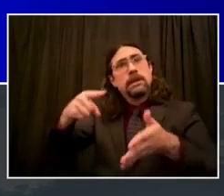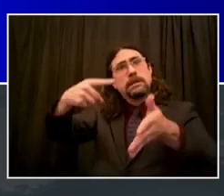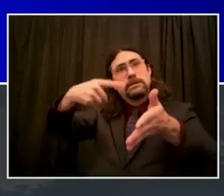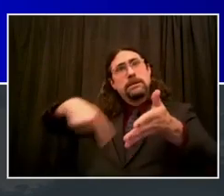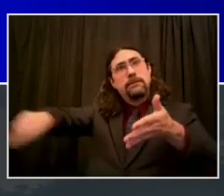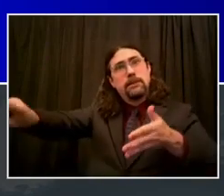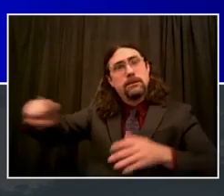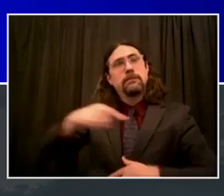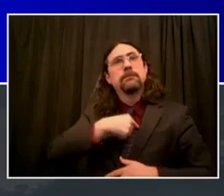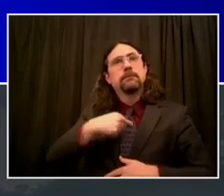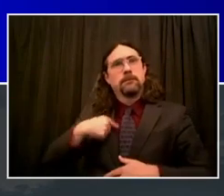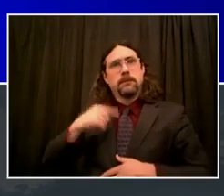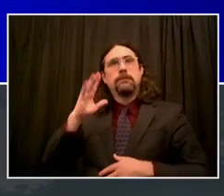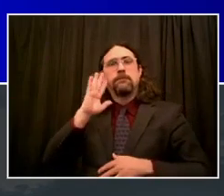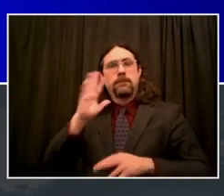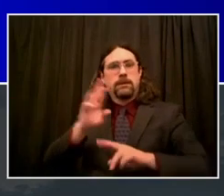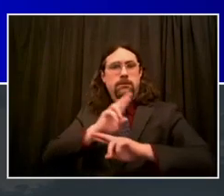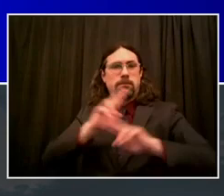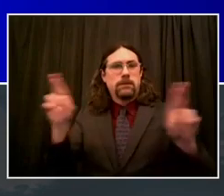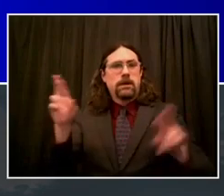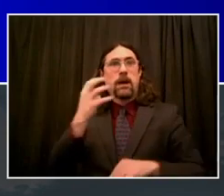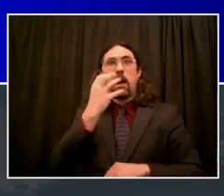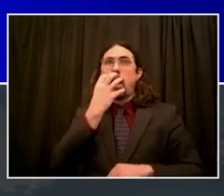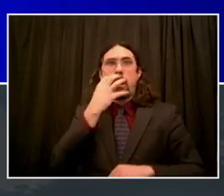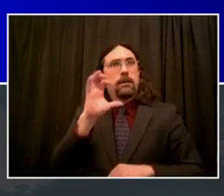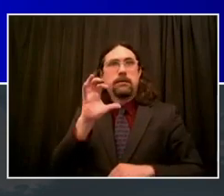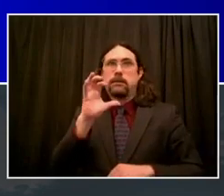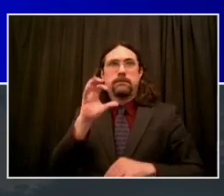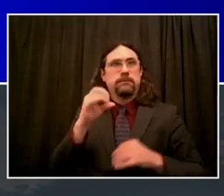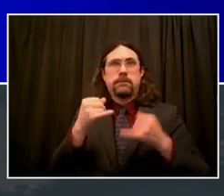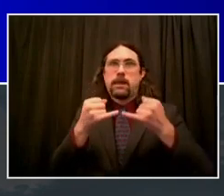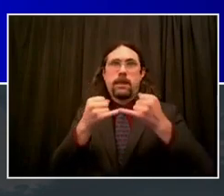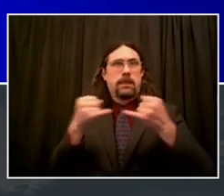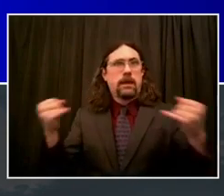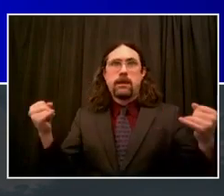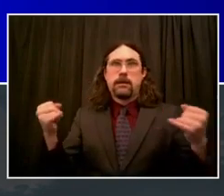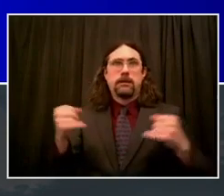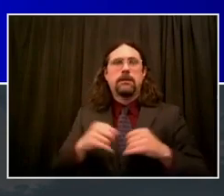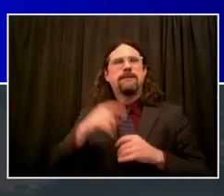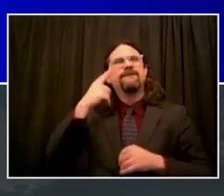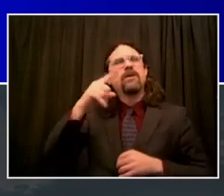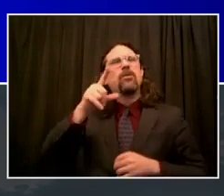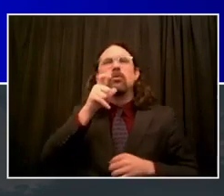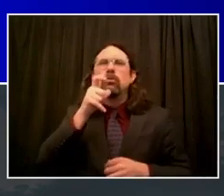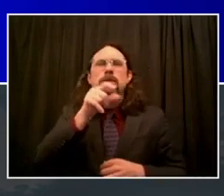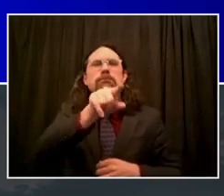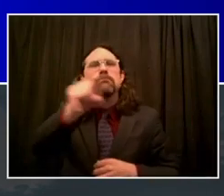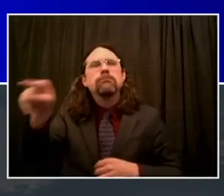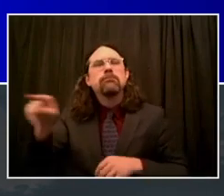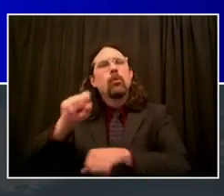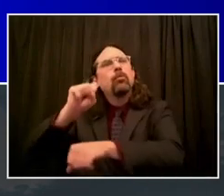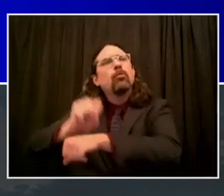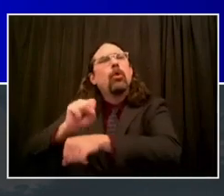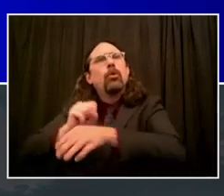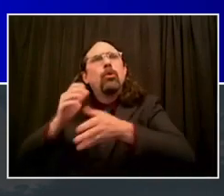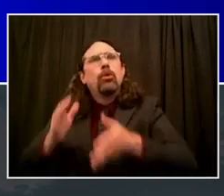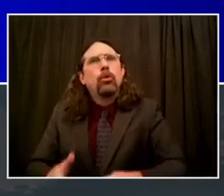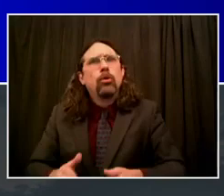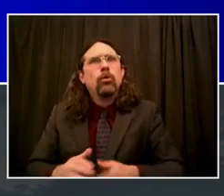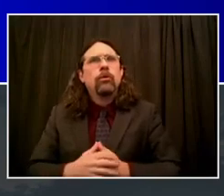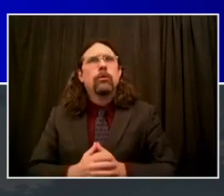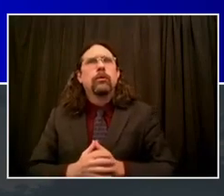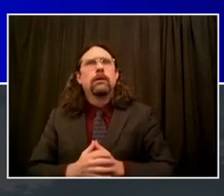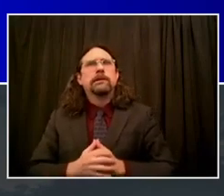question, a concern, wants to know how to handle a situation at work, or sees something wrong that they want to report and want to